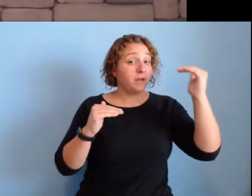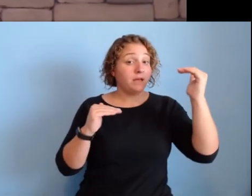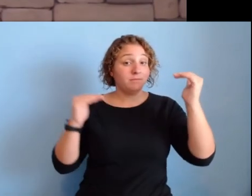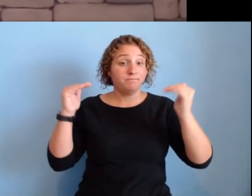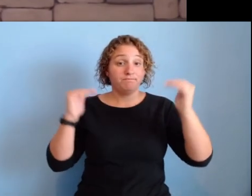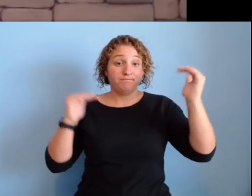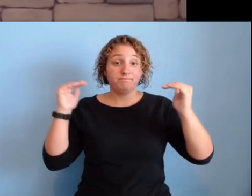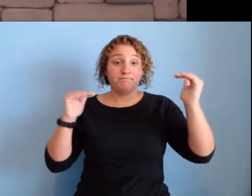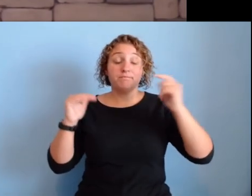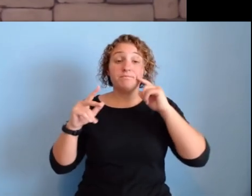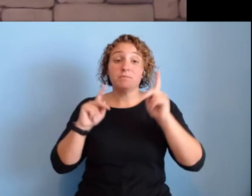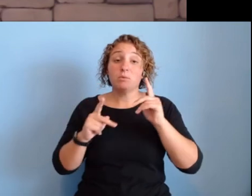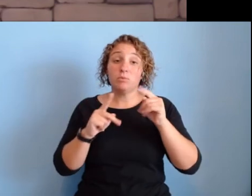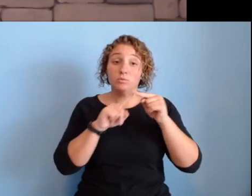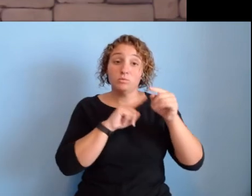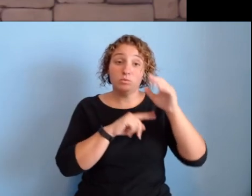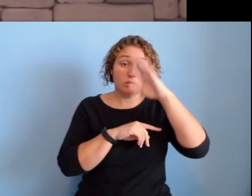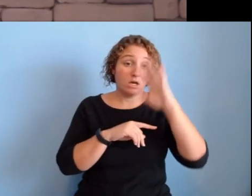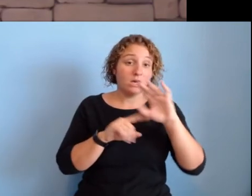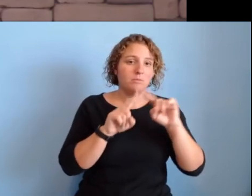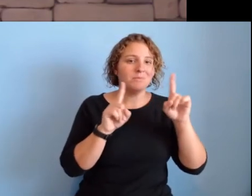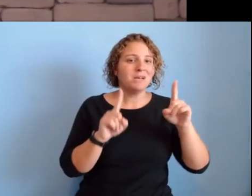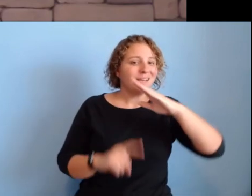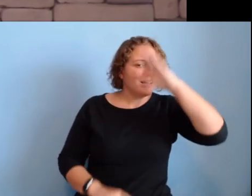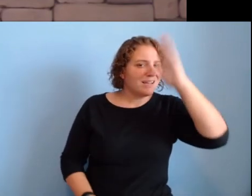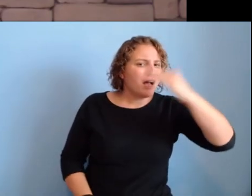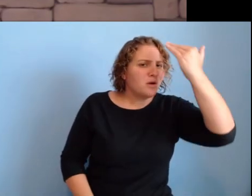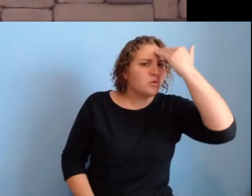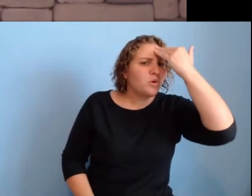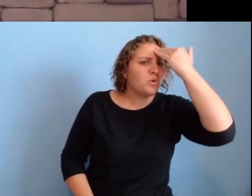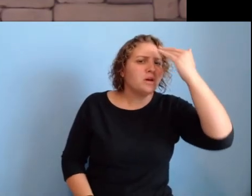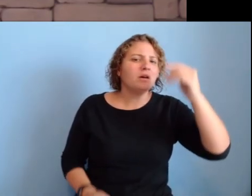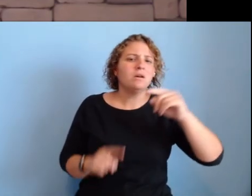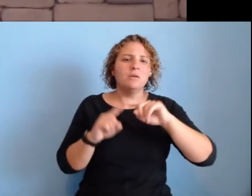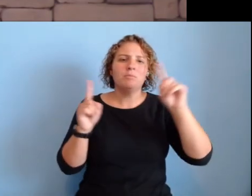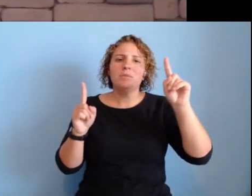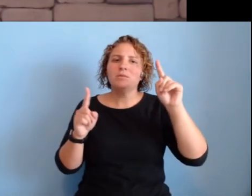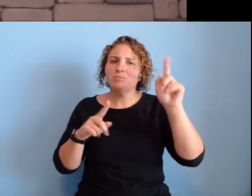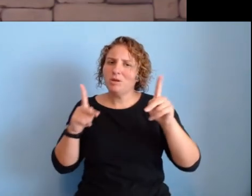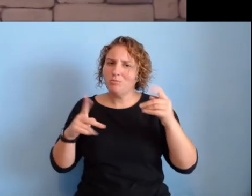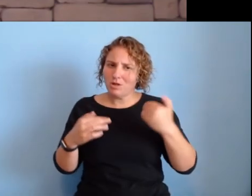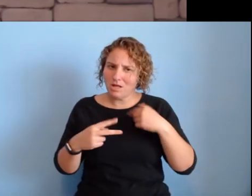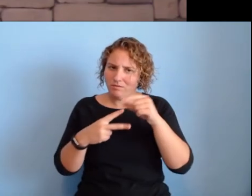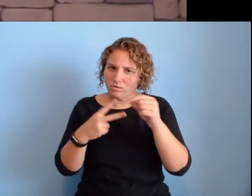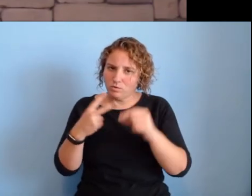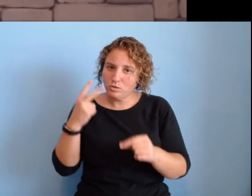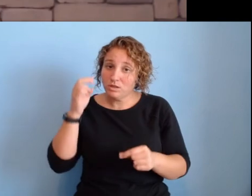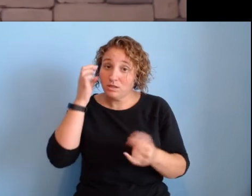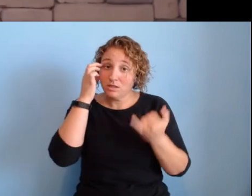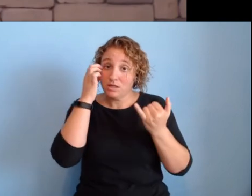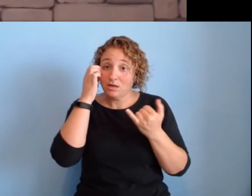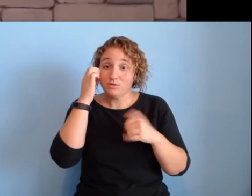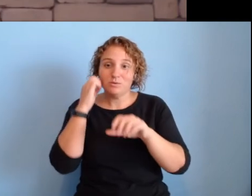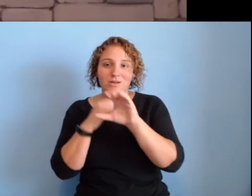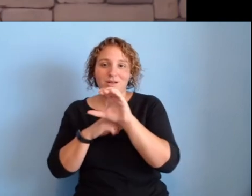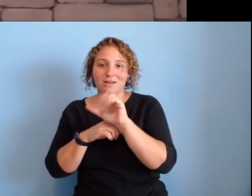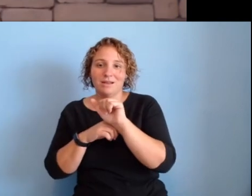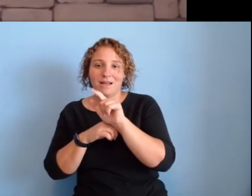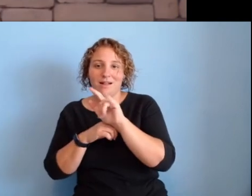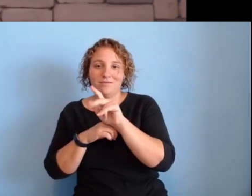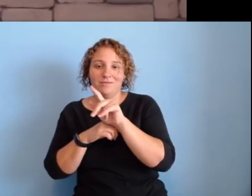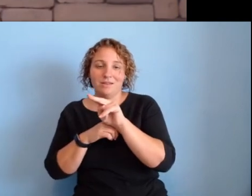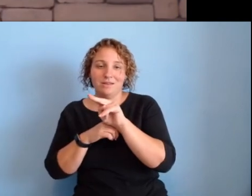he knew. But yet they chose. You see, this is where Calvin and Arminius have been arguing for 500